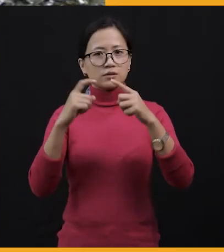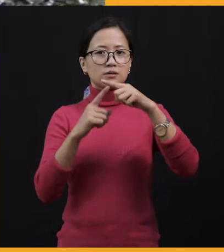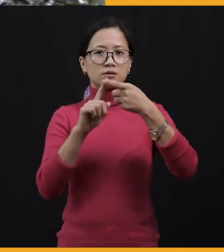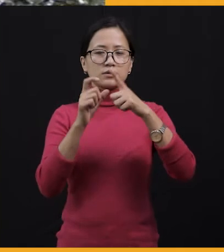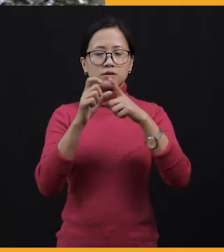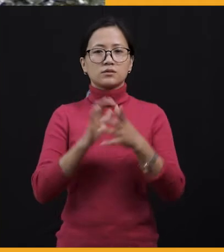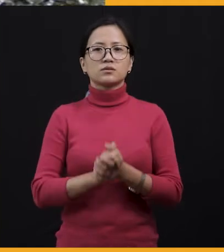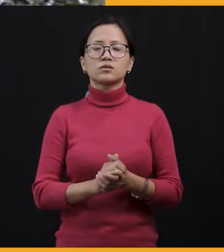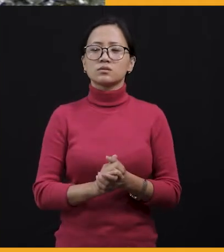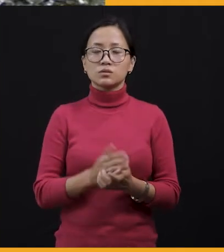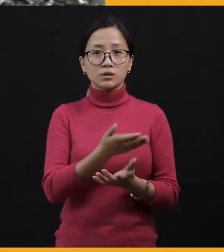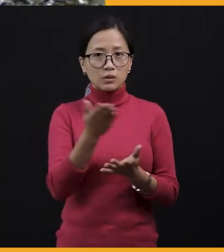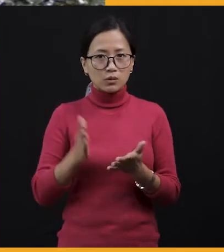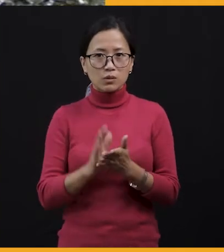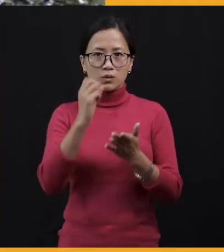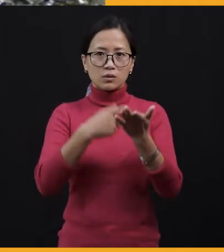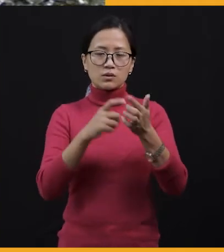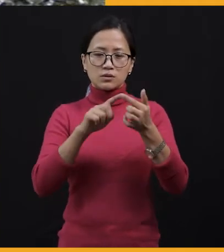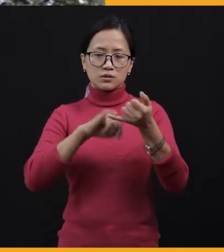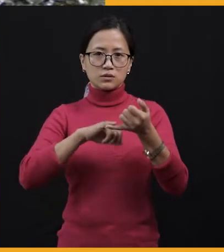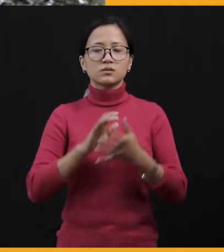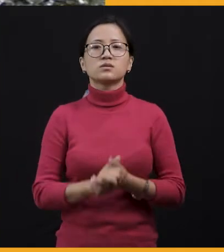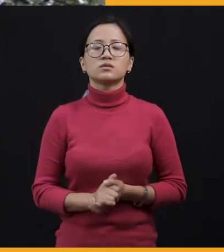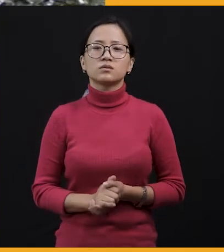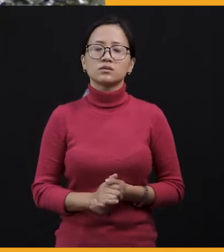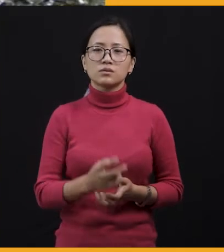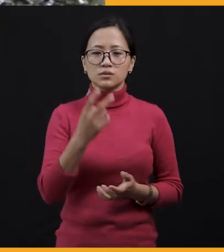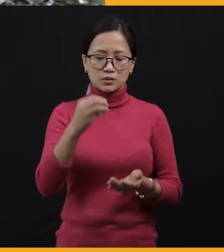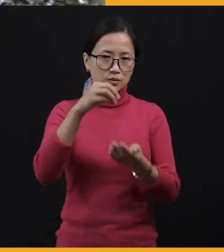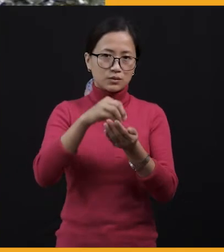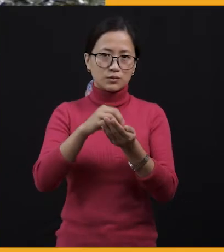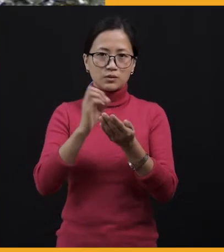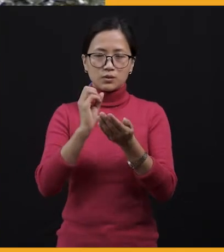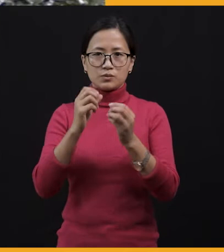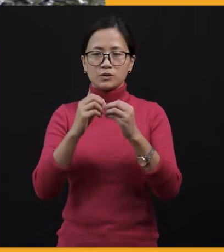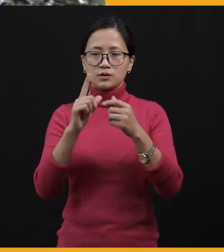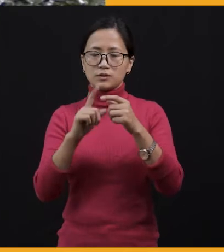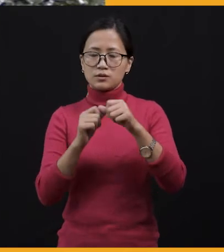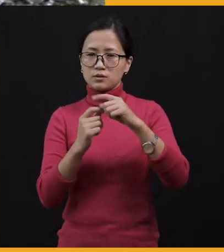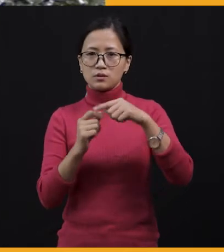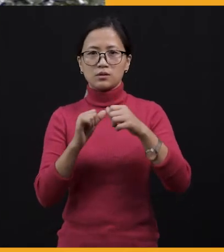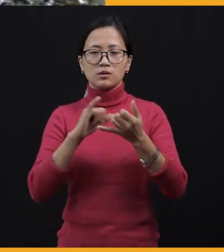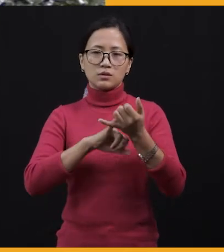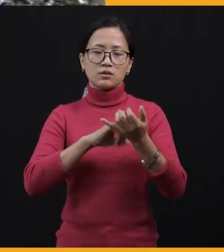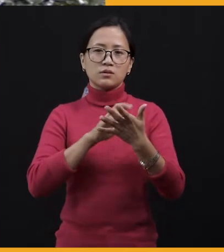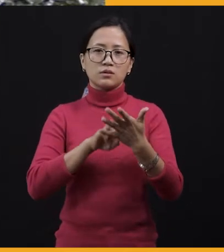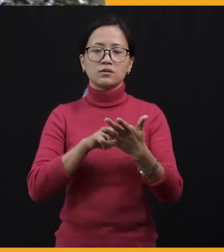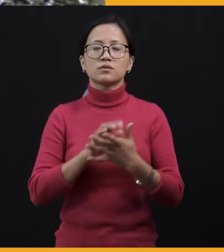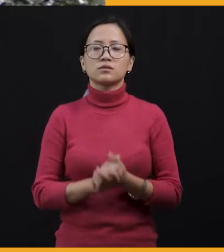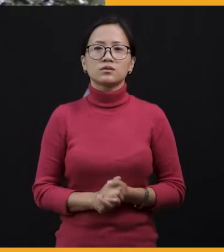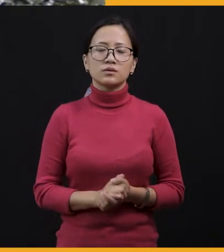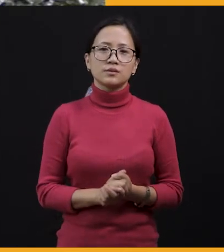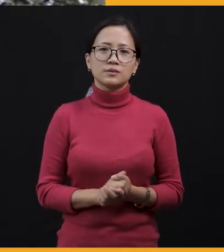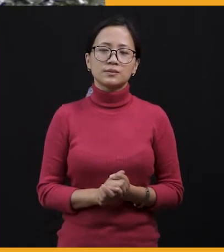ores. So that means we are going to obtain the metal from these